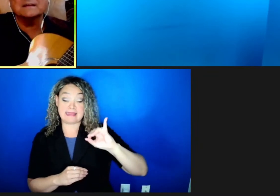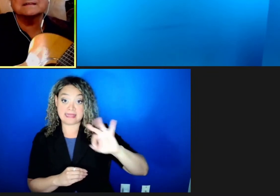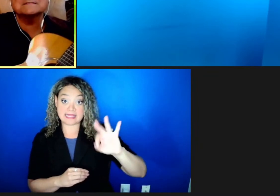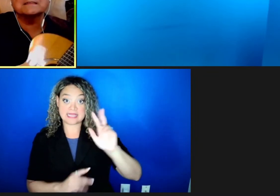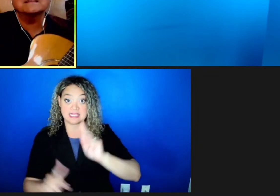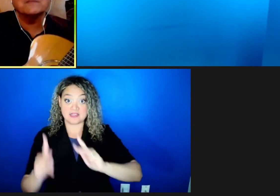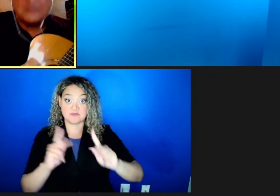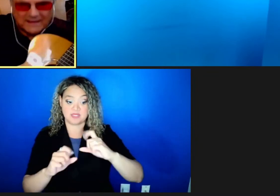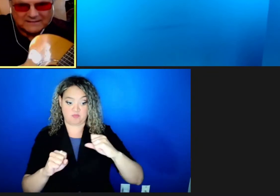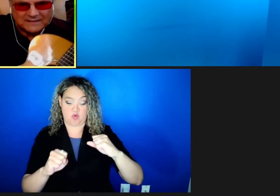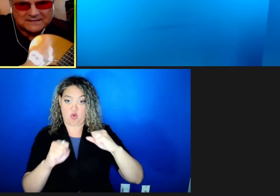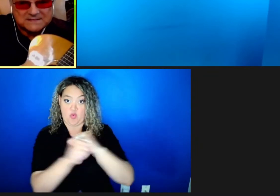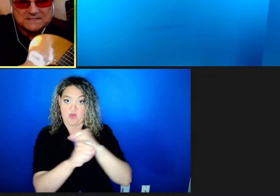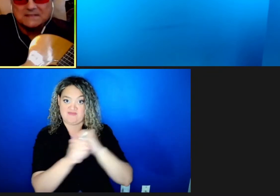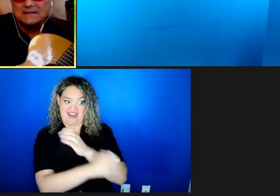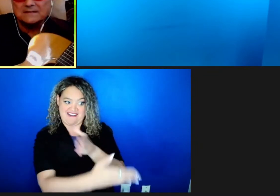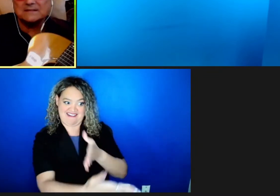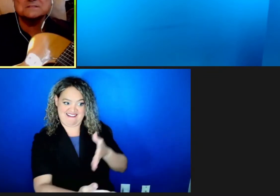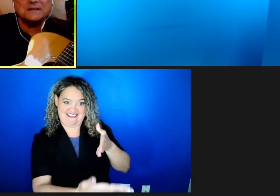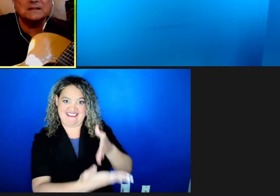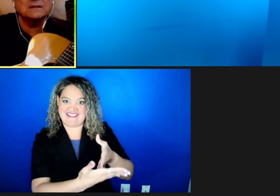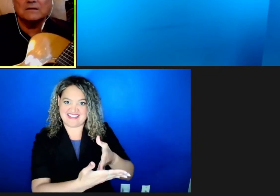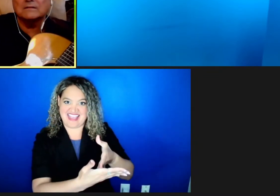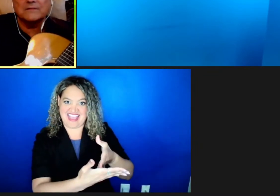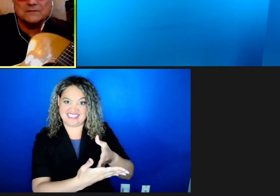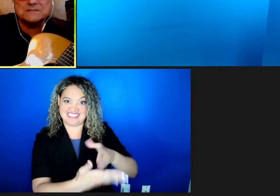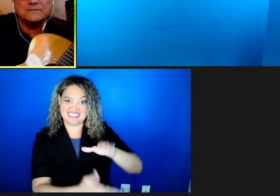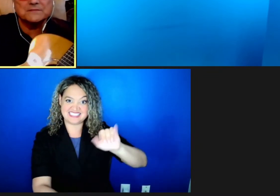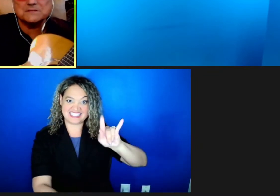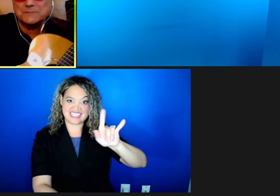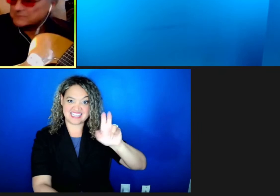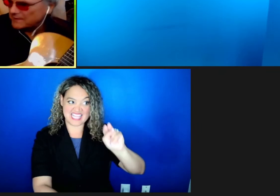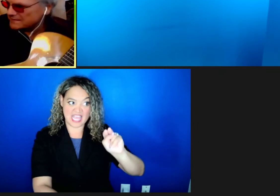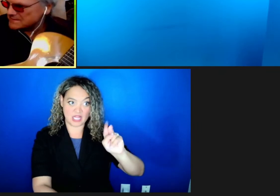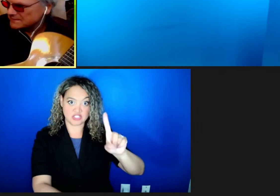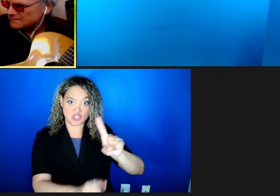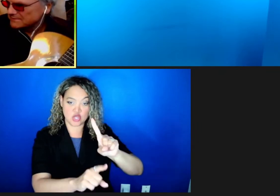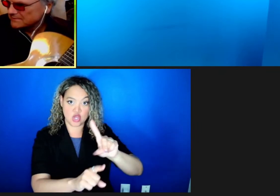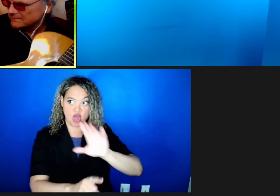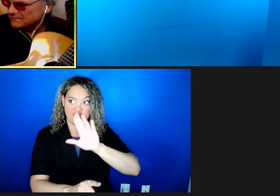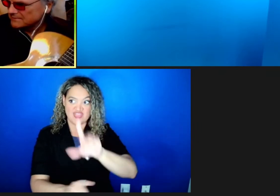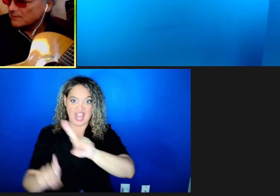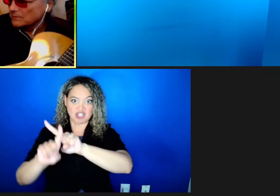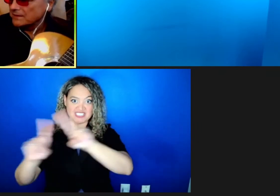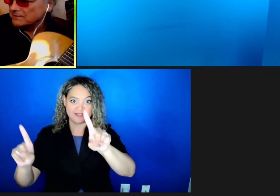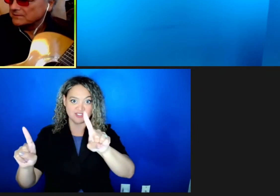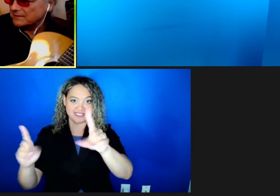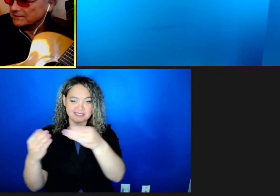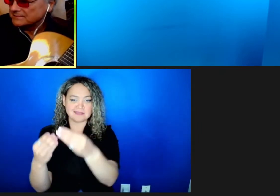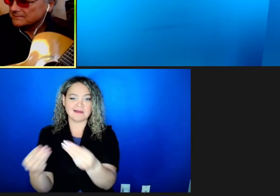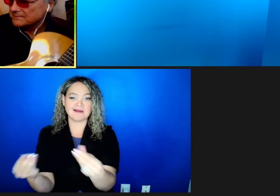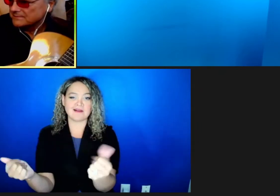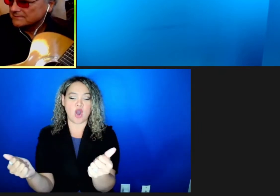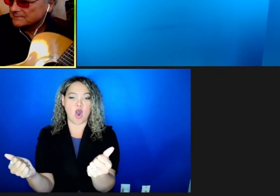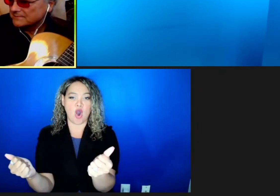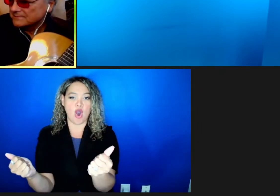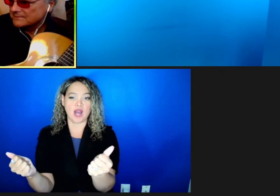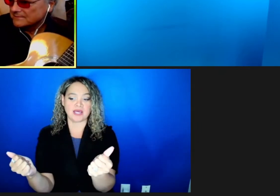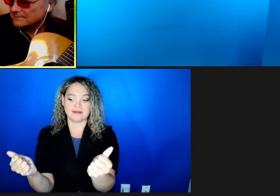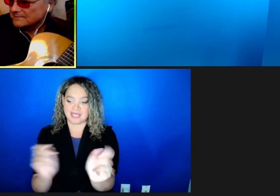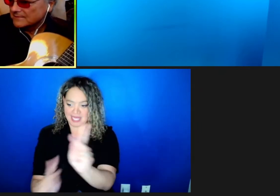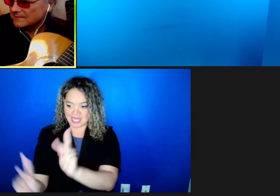fighting against the aliens, then suddenly all of those differences between us, there'd be unity. There would be unity. The human race